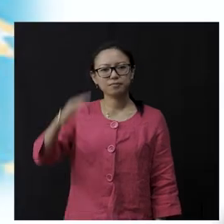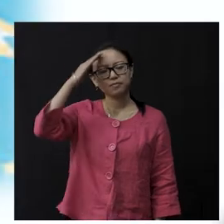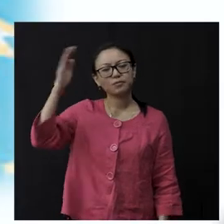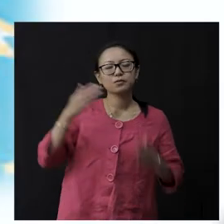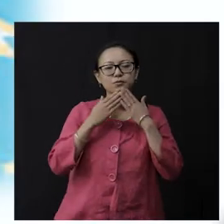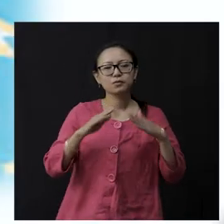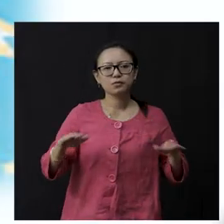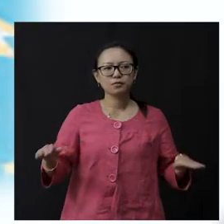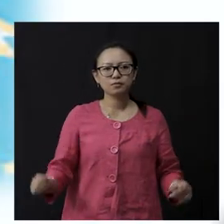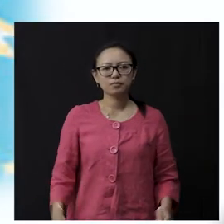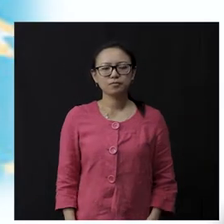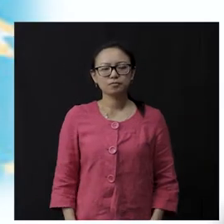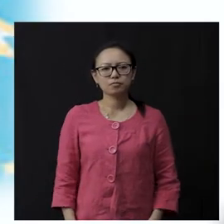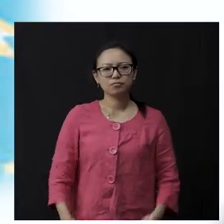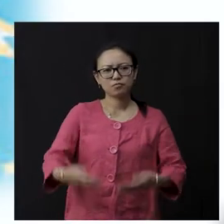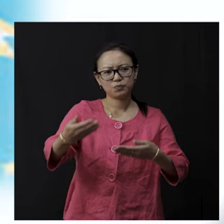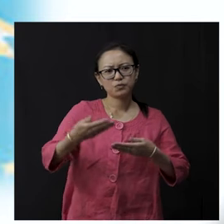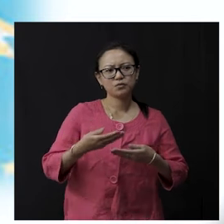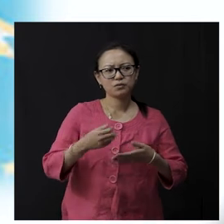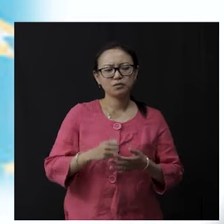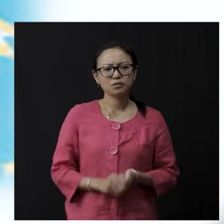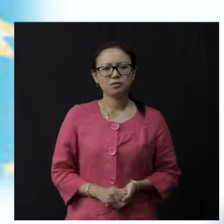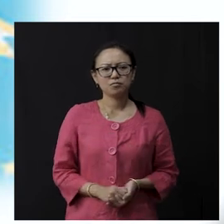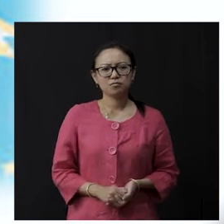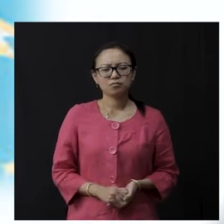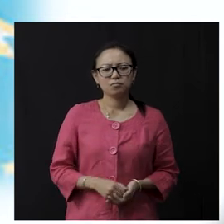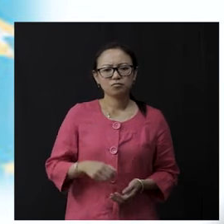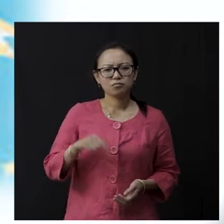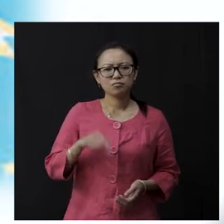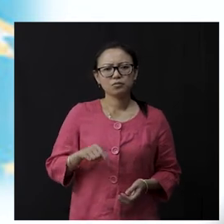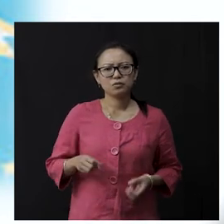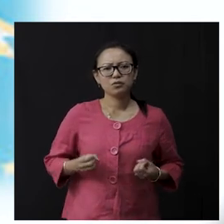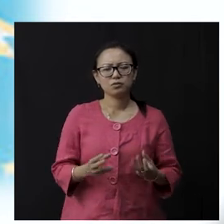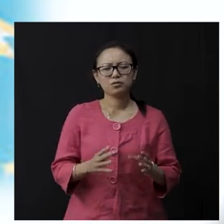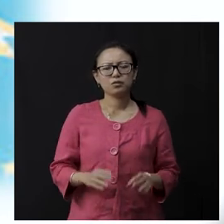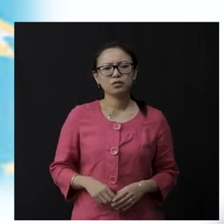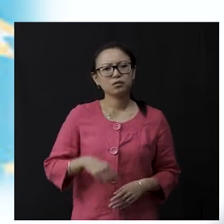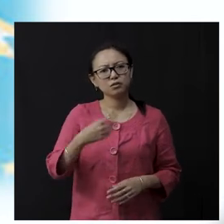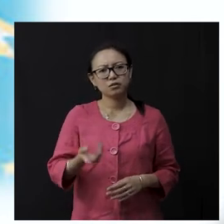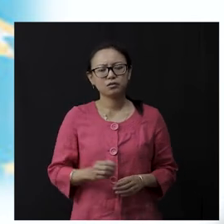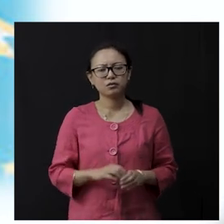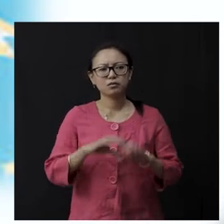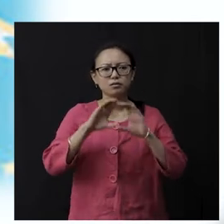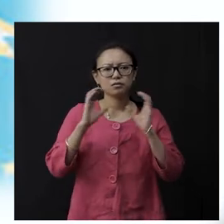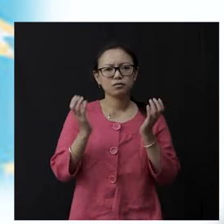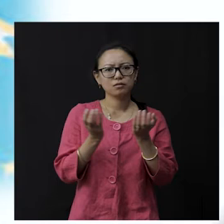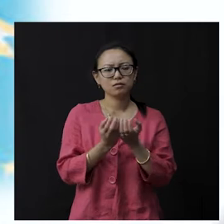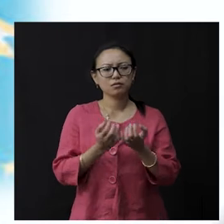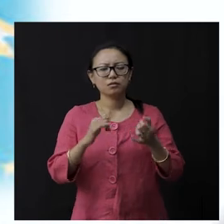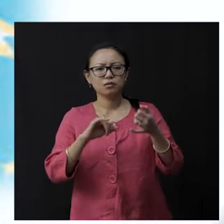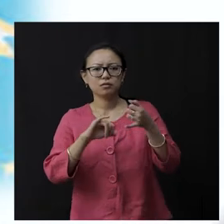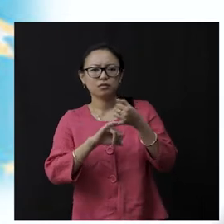Hello, children. We're back again to have another interesting, exciting, and fun-filled science